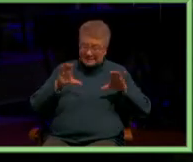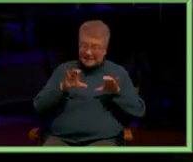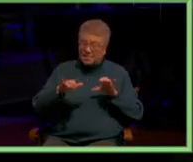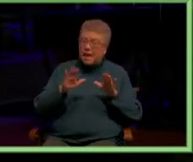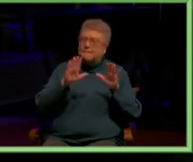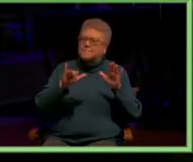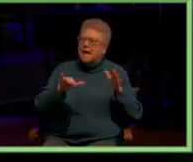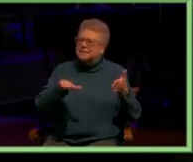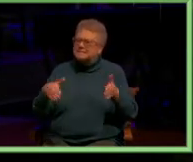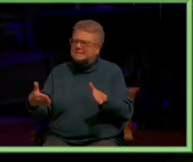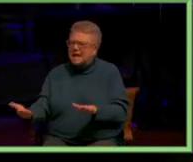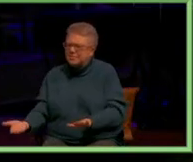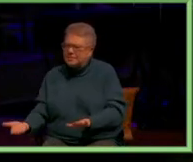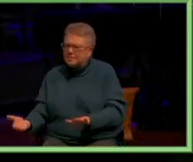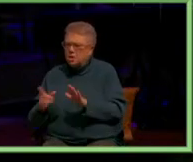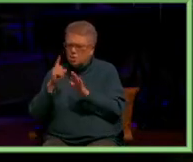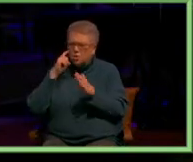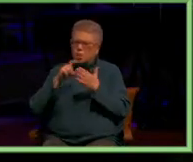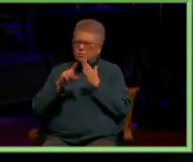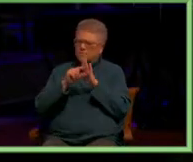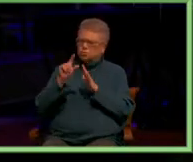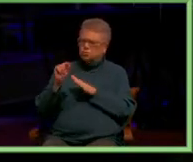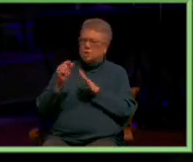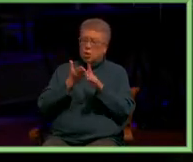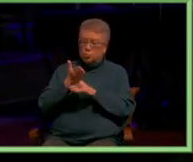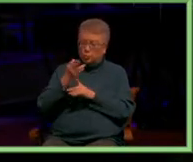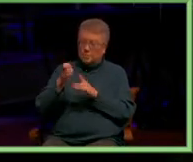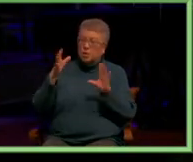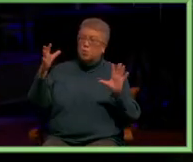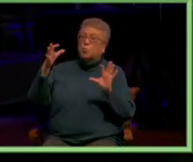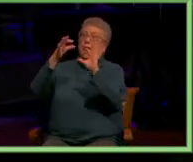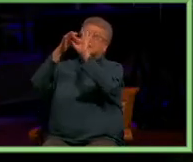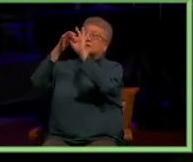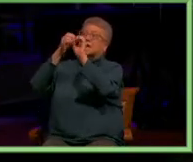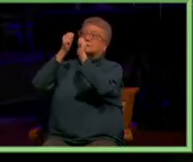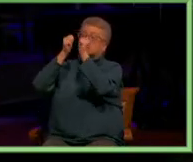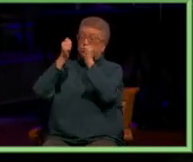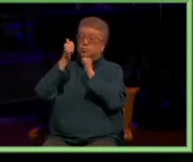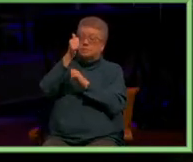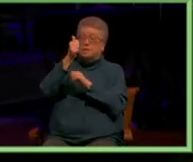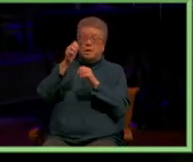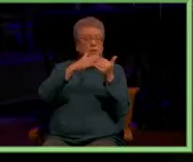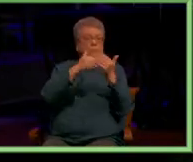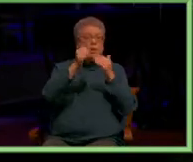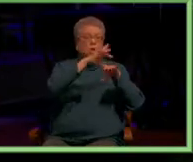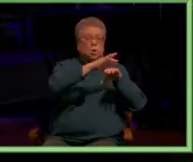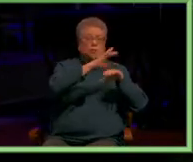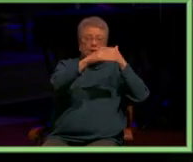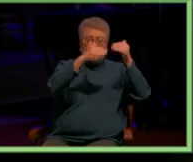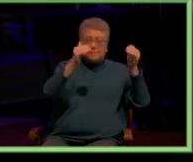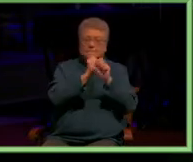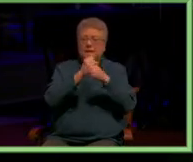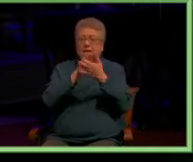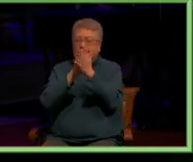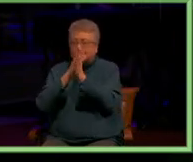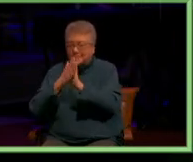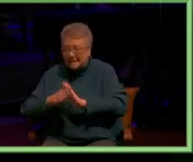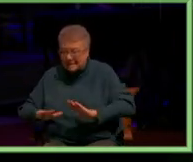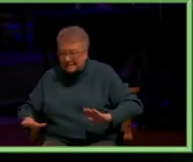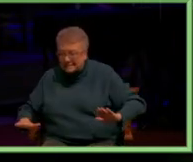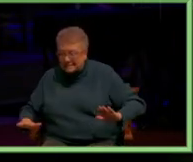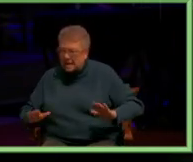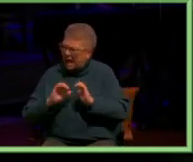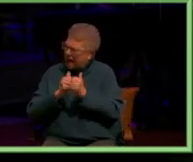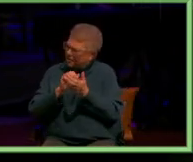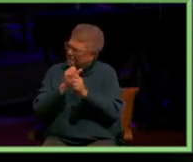death. Notice with me verse 20 again. And through him to reconcile to himself all things, whether on earth or in heaven, making peace. Now notice how he made